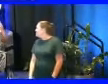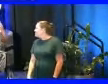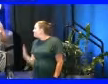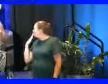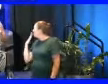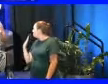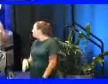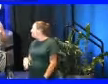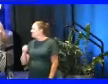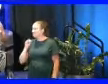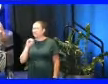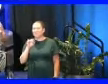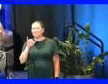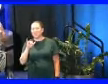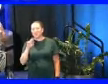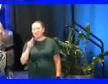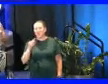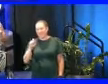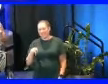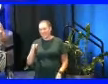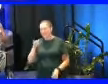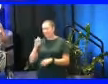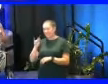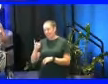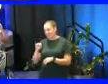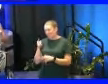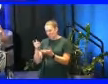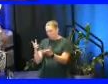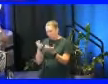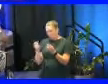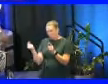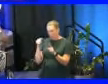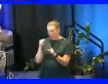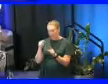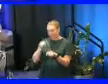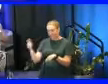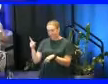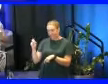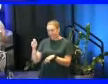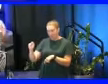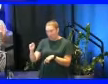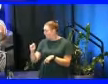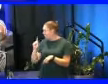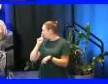Thank you. And Vicky, do you want to maybe bring the question back to Dawn?